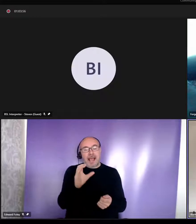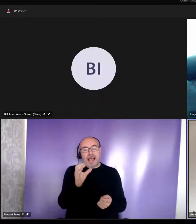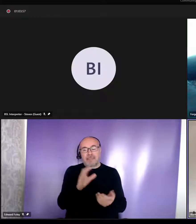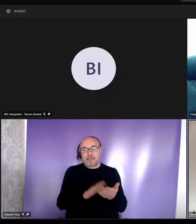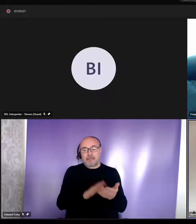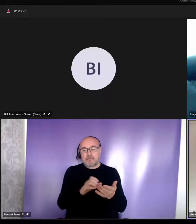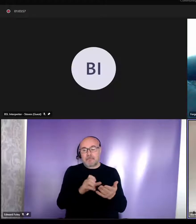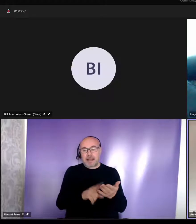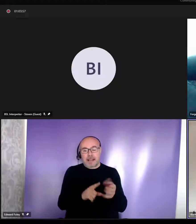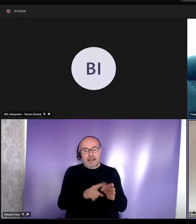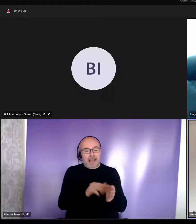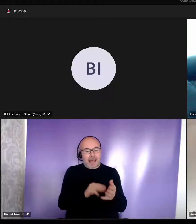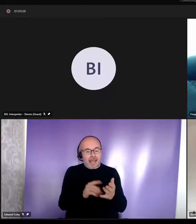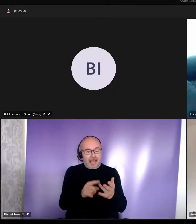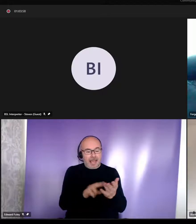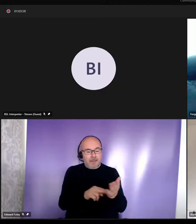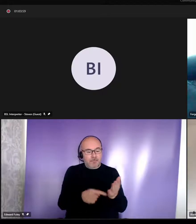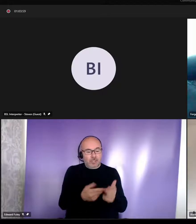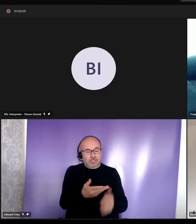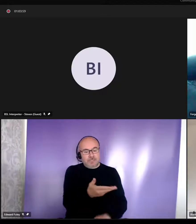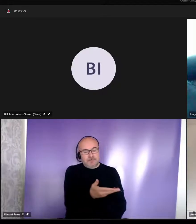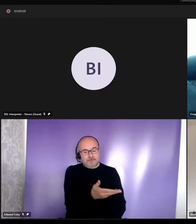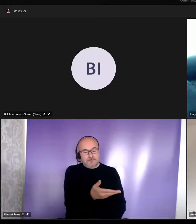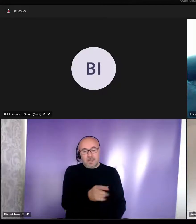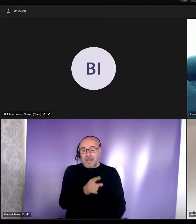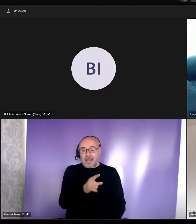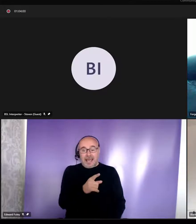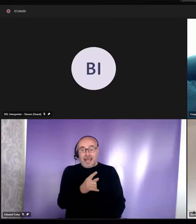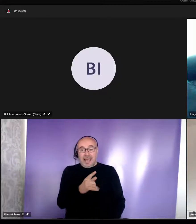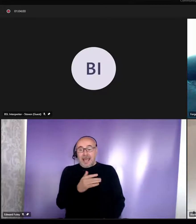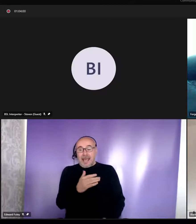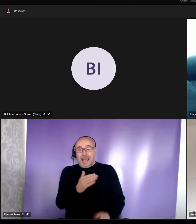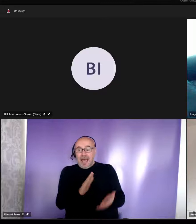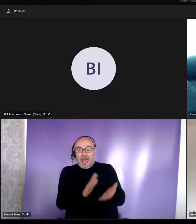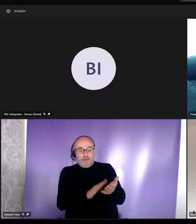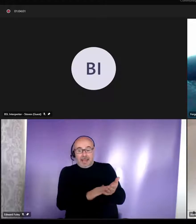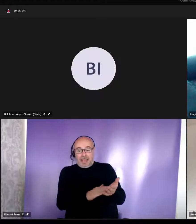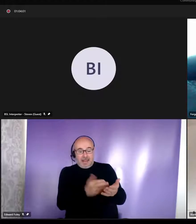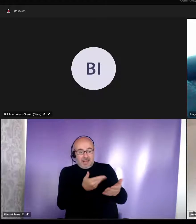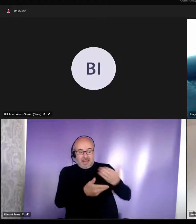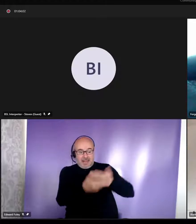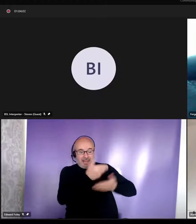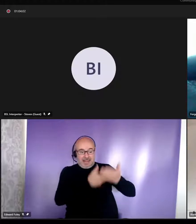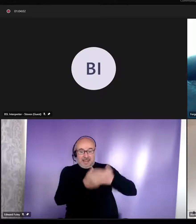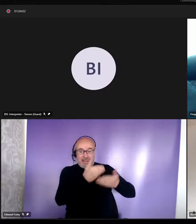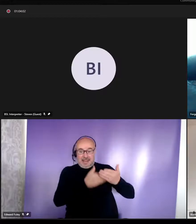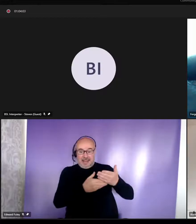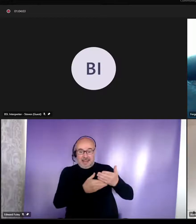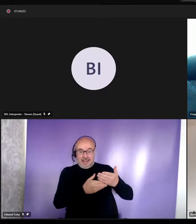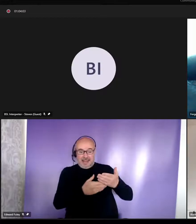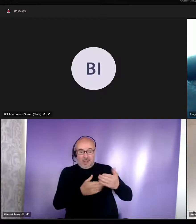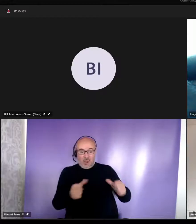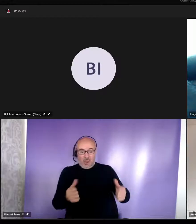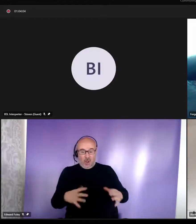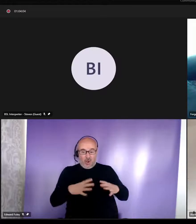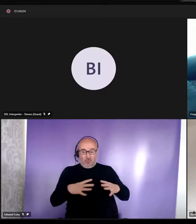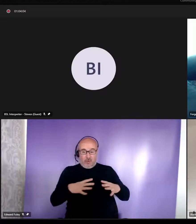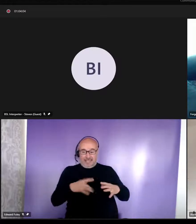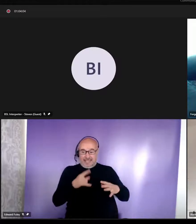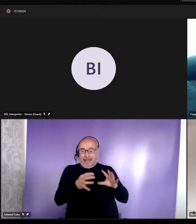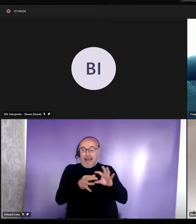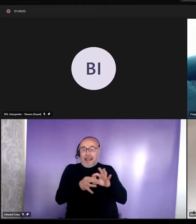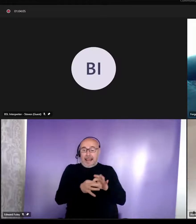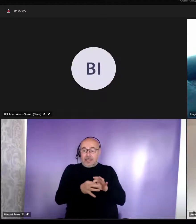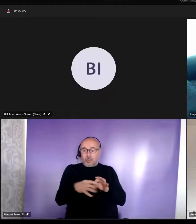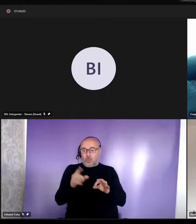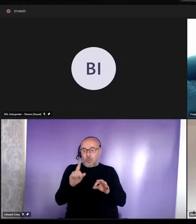Thanks, Chair. I think Michael's answered some of the questions that I had, and it was round about the electric vehicles and obviously the article that was